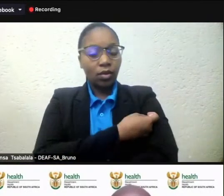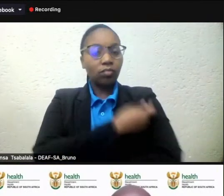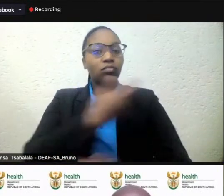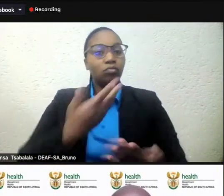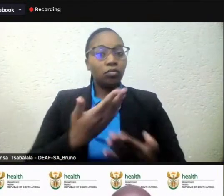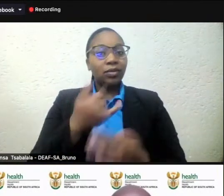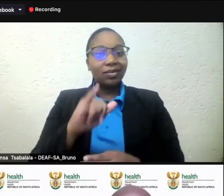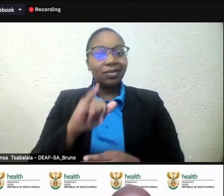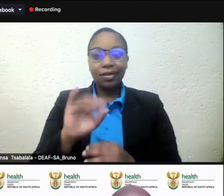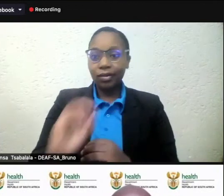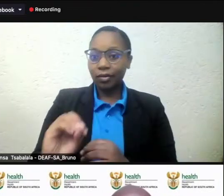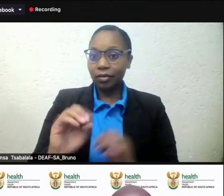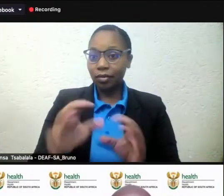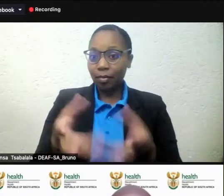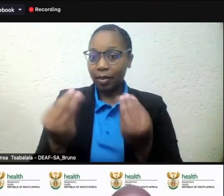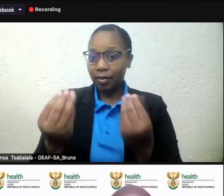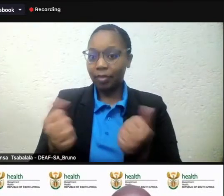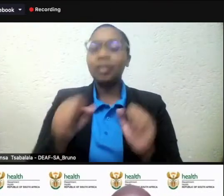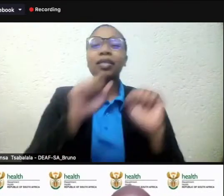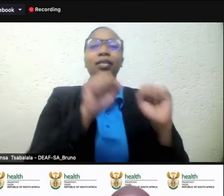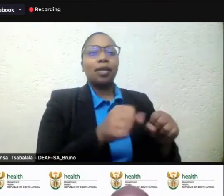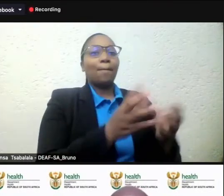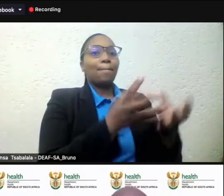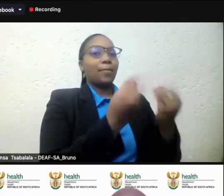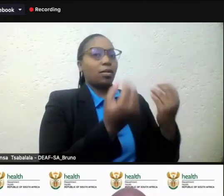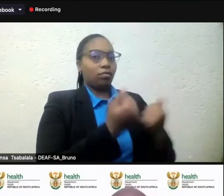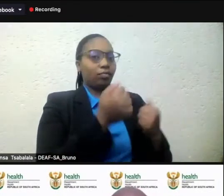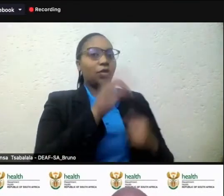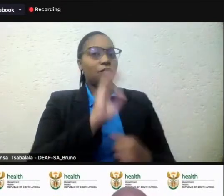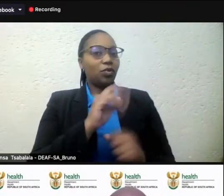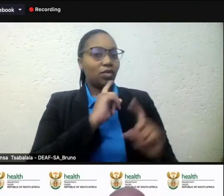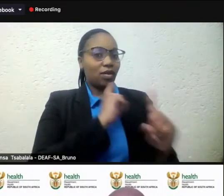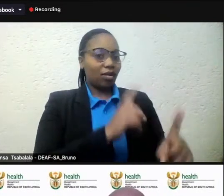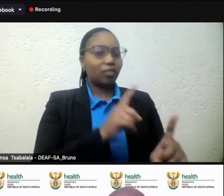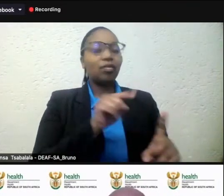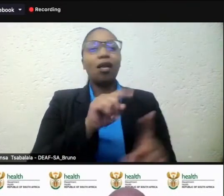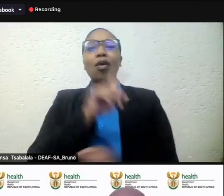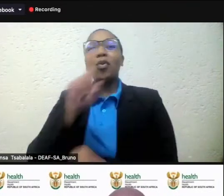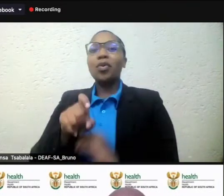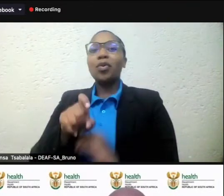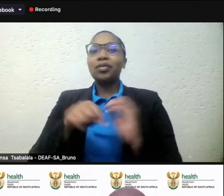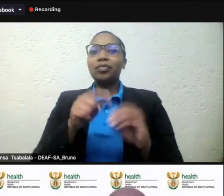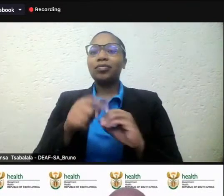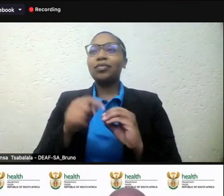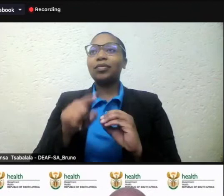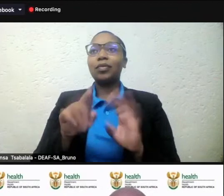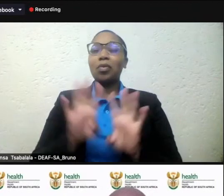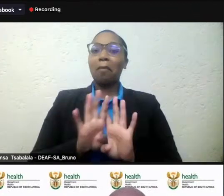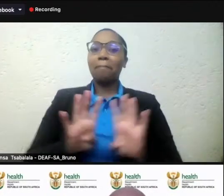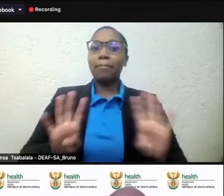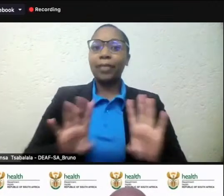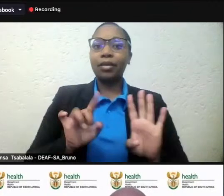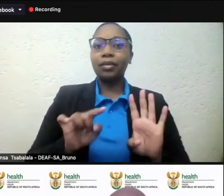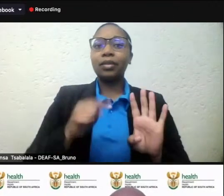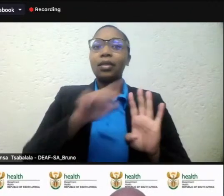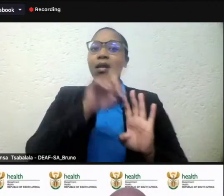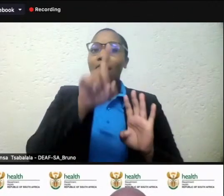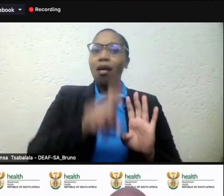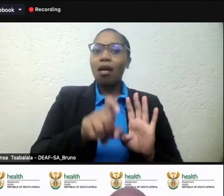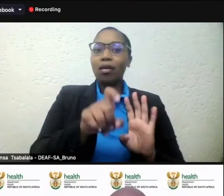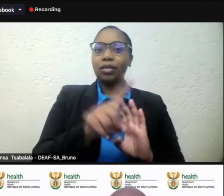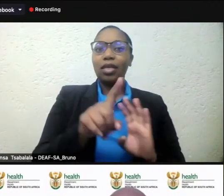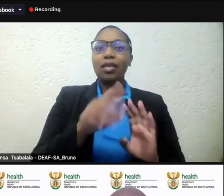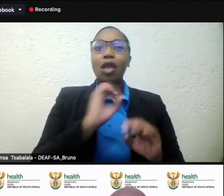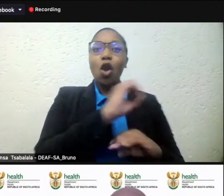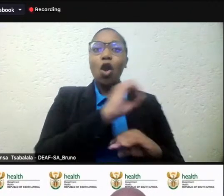can. Yeah, I got it. The question reads as follows, Minister and panelists. Is there any evidence that Omicron variant